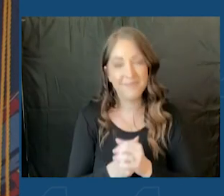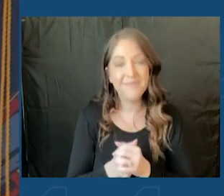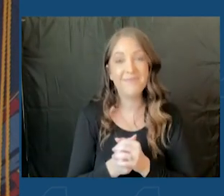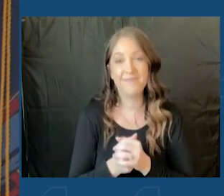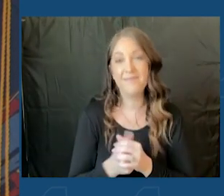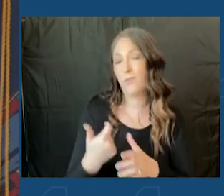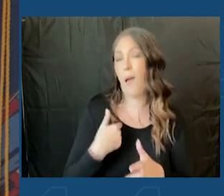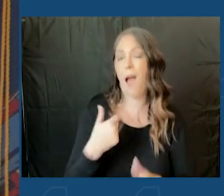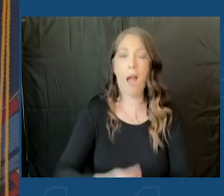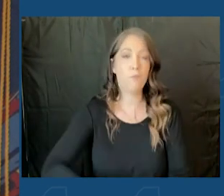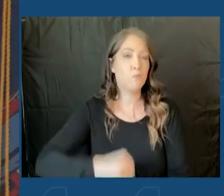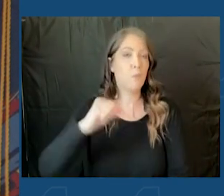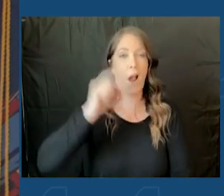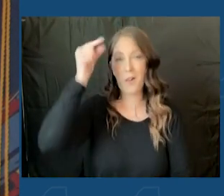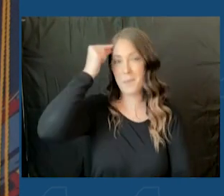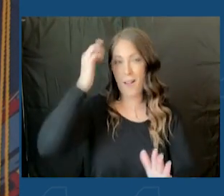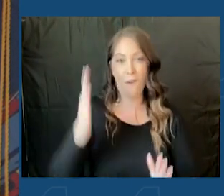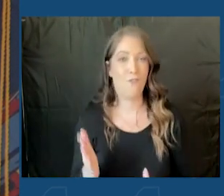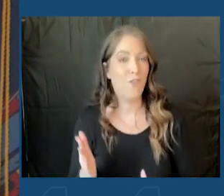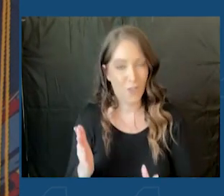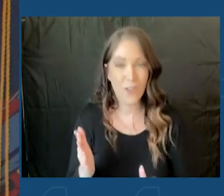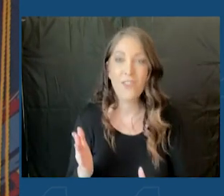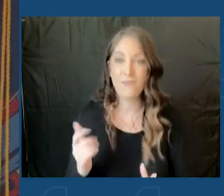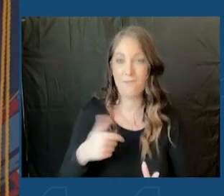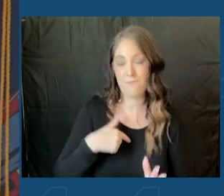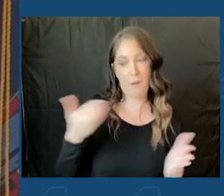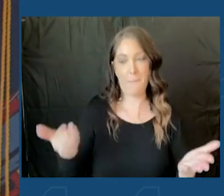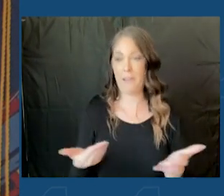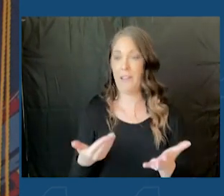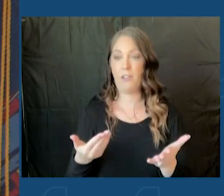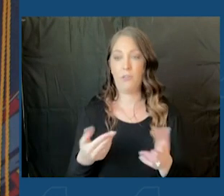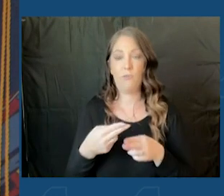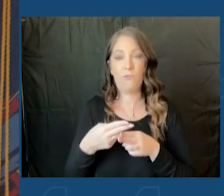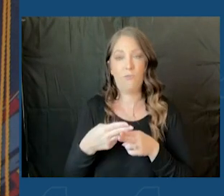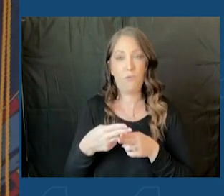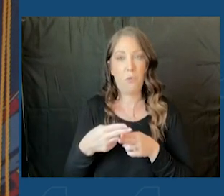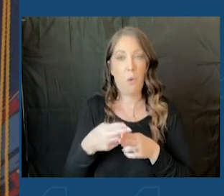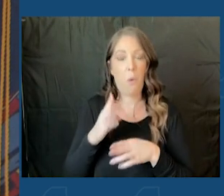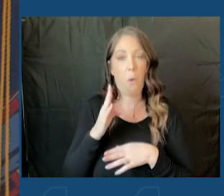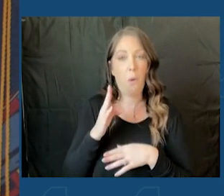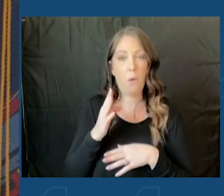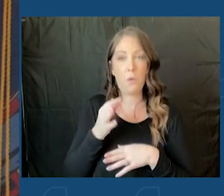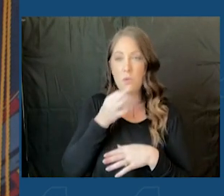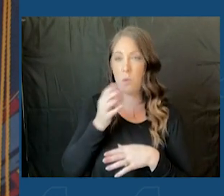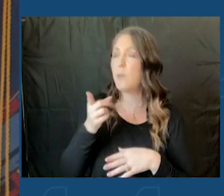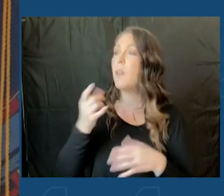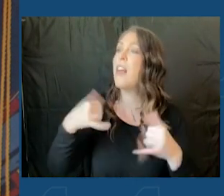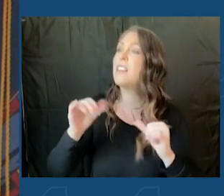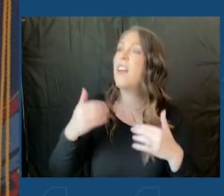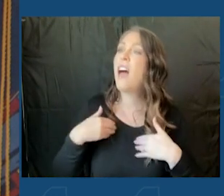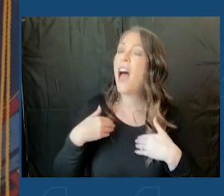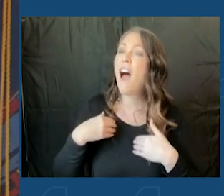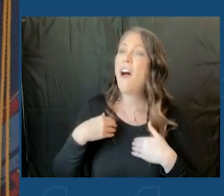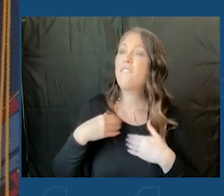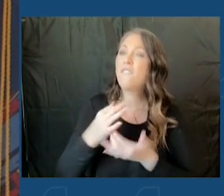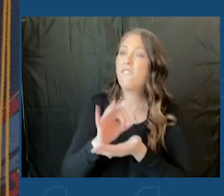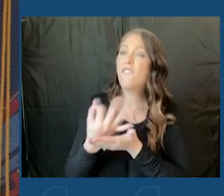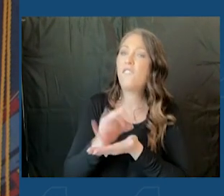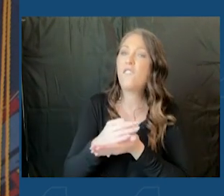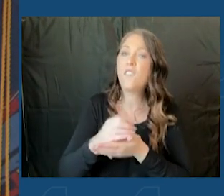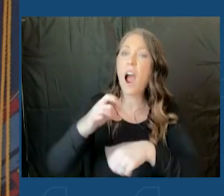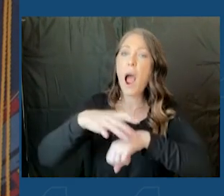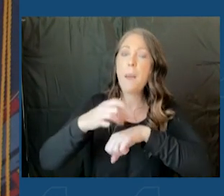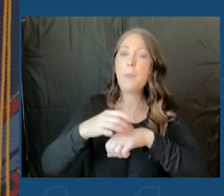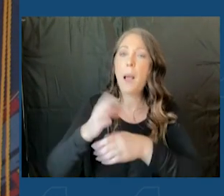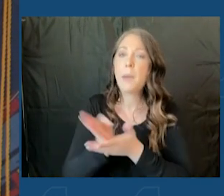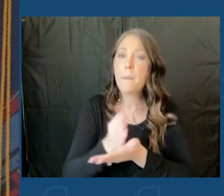proud to be the governor, and I'm going to be here very shortly. I'm just making sure they still have that fried pumpkin pie here. Can we find it?